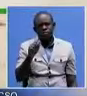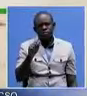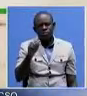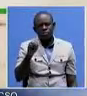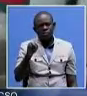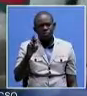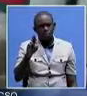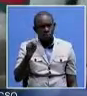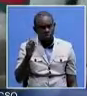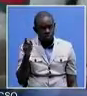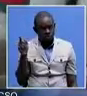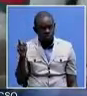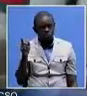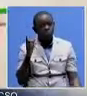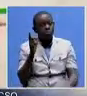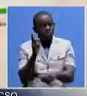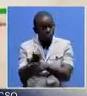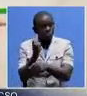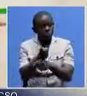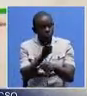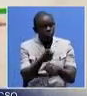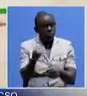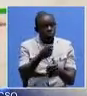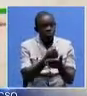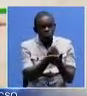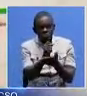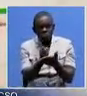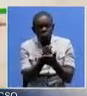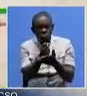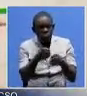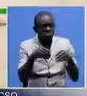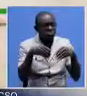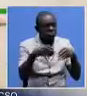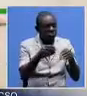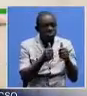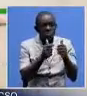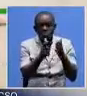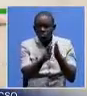using herbal medicines illegally. Because the law is very clear that it